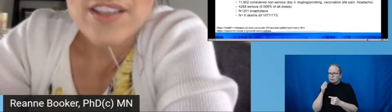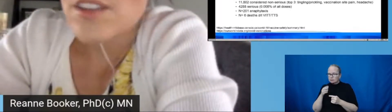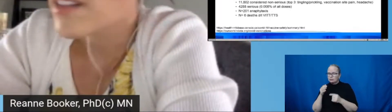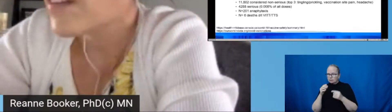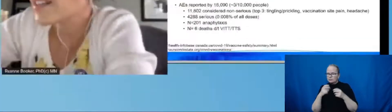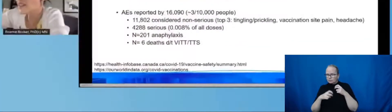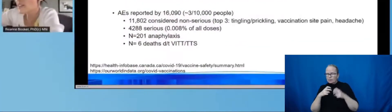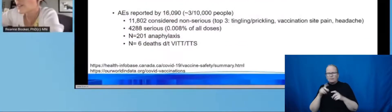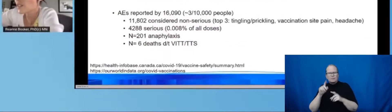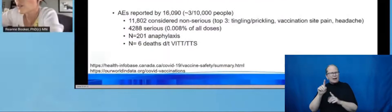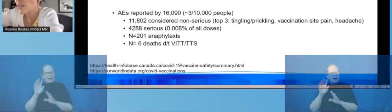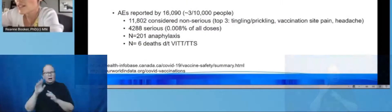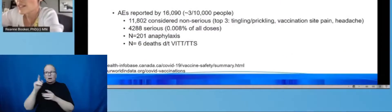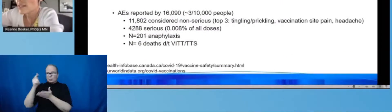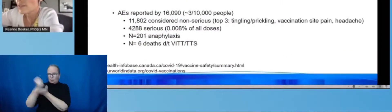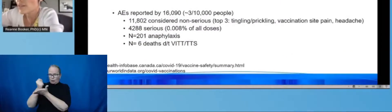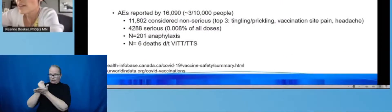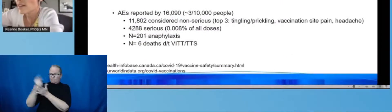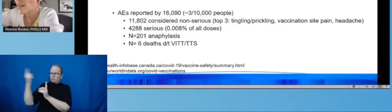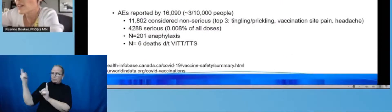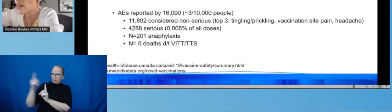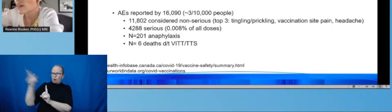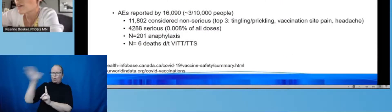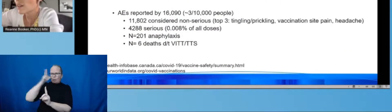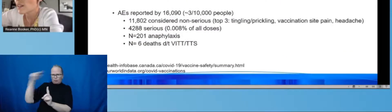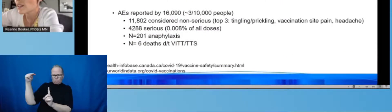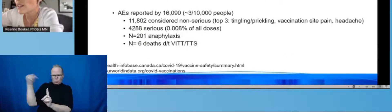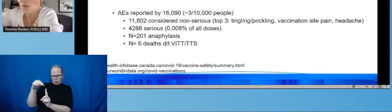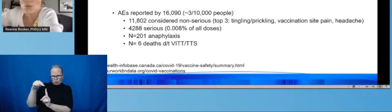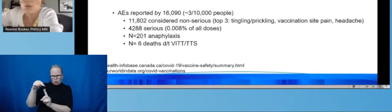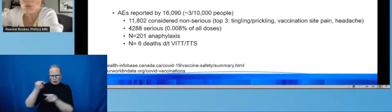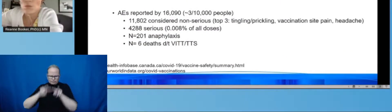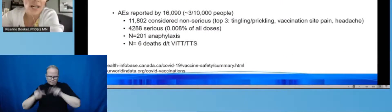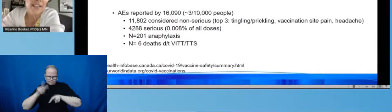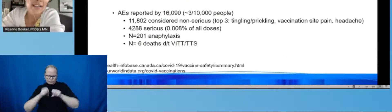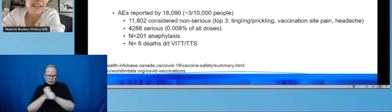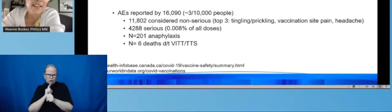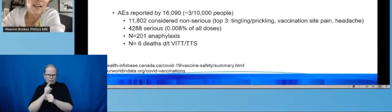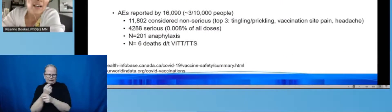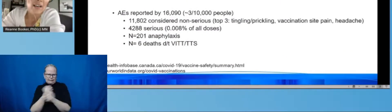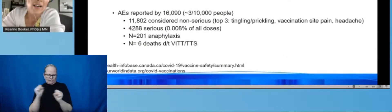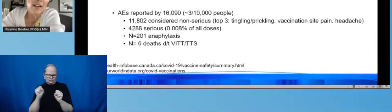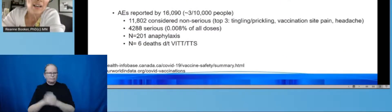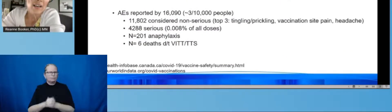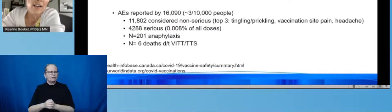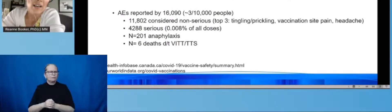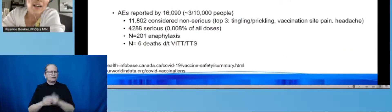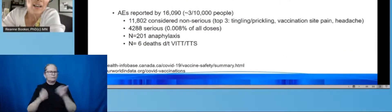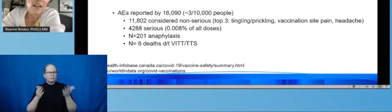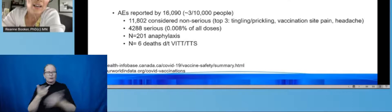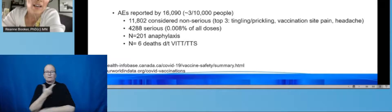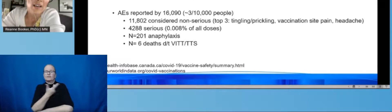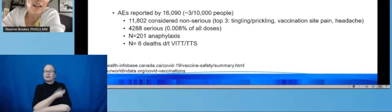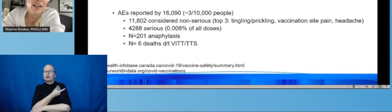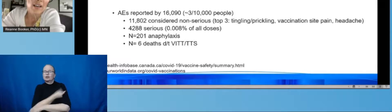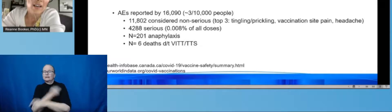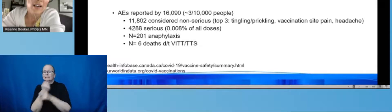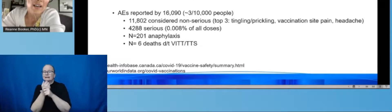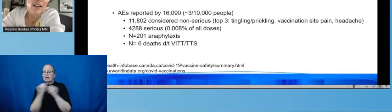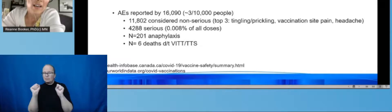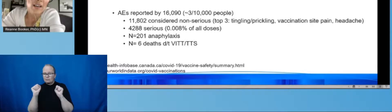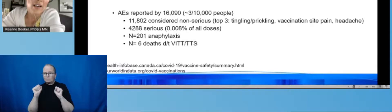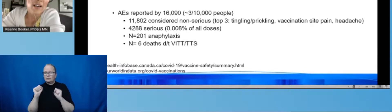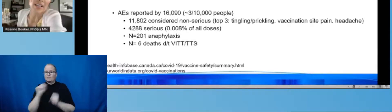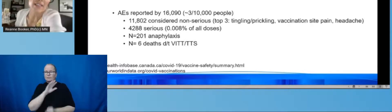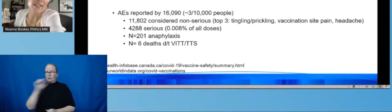And the vaccine safety. So we've got data from Canada and worldwide. We know now more than 6 billion doses have been